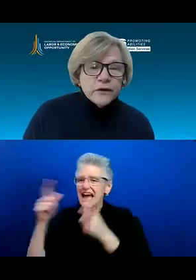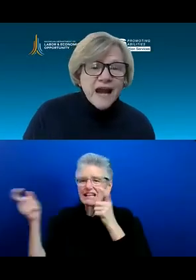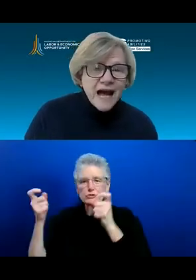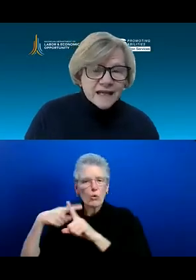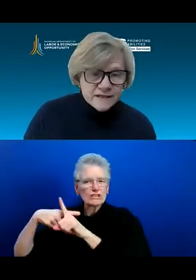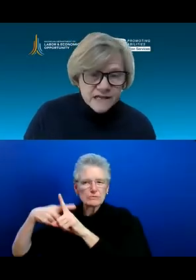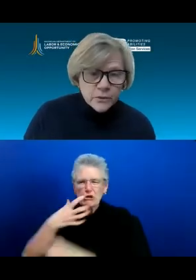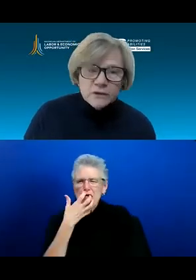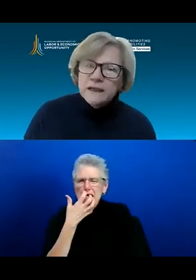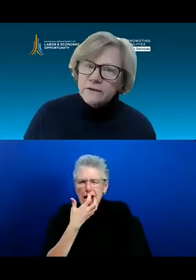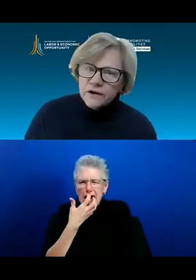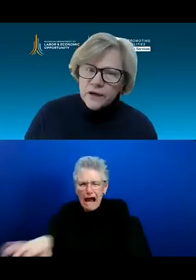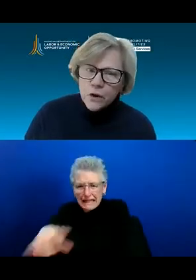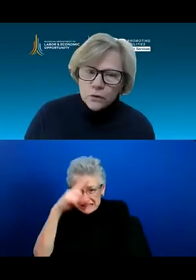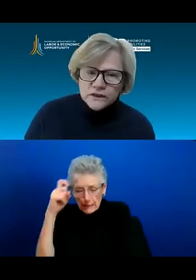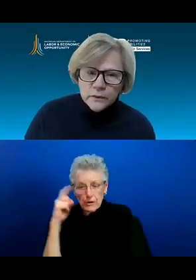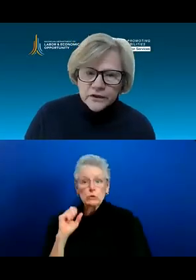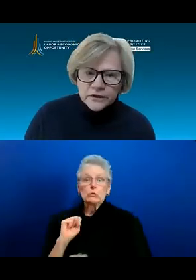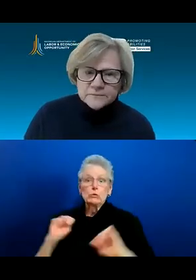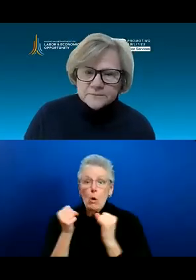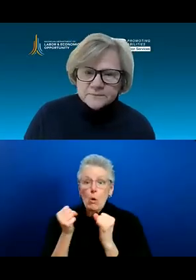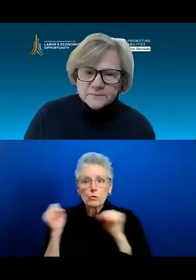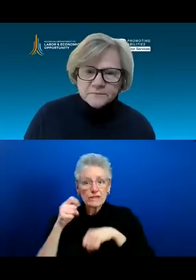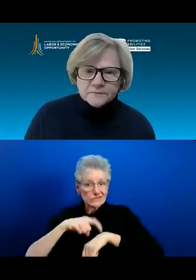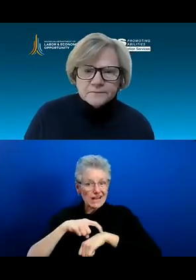was very hot in the summer and very cold in the winter.